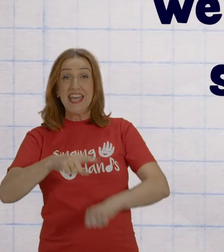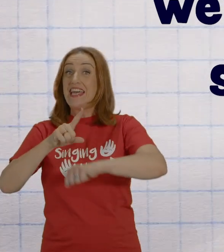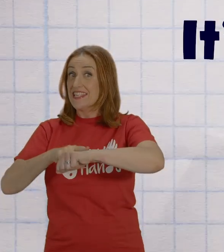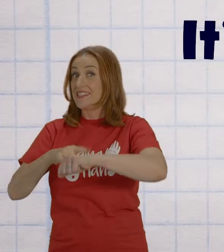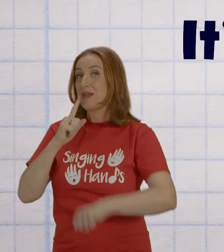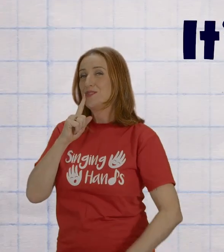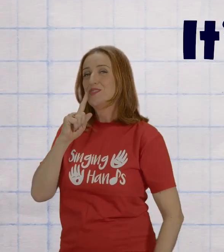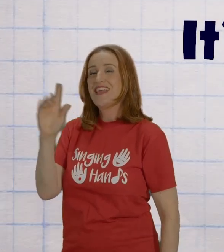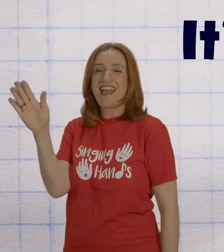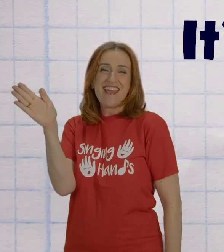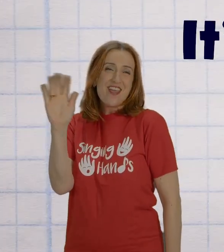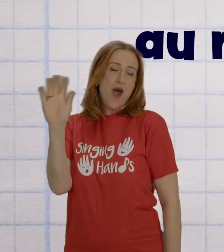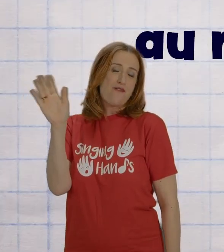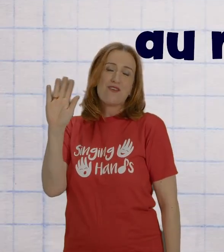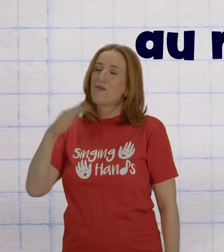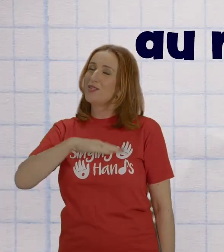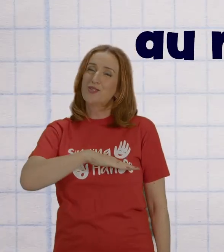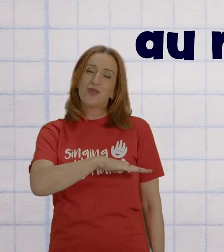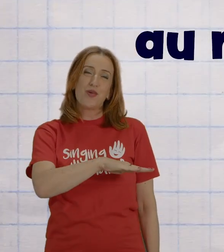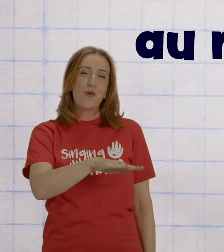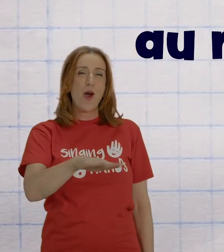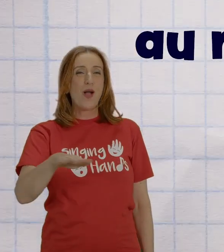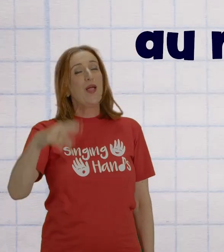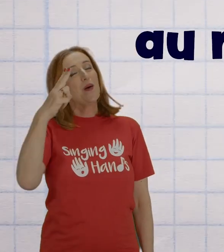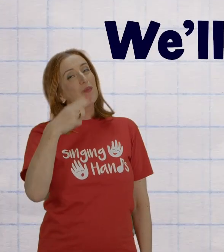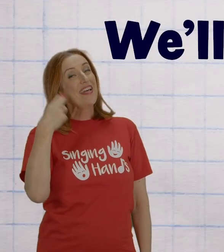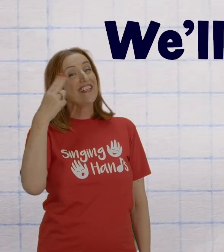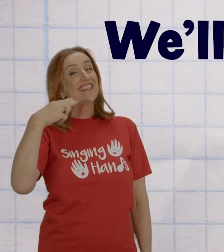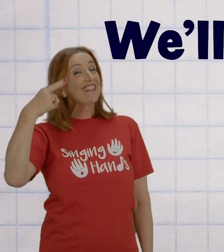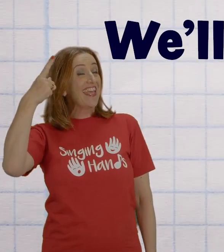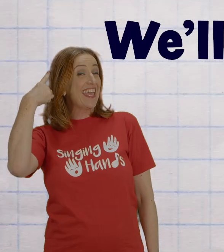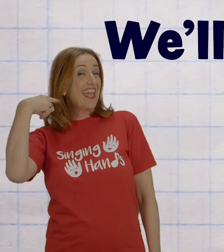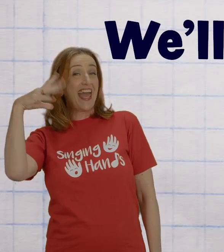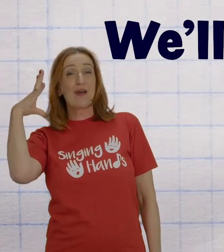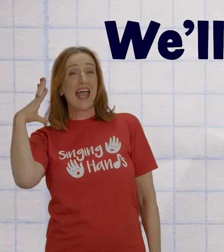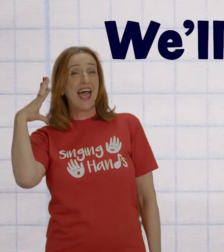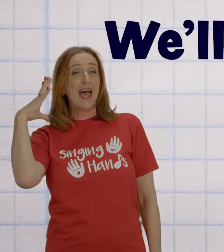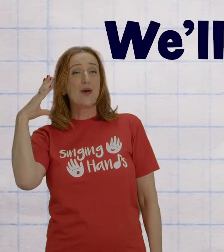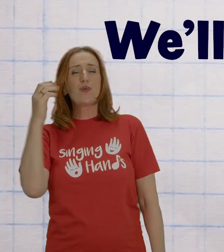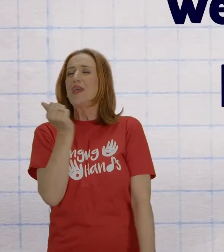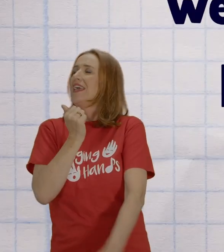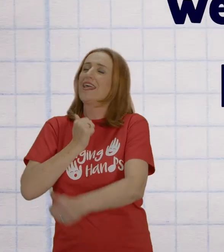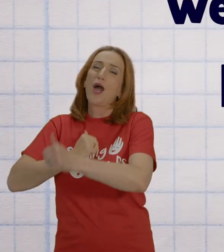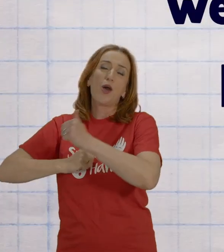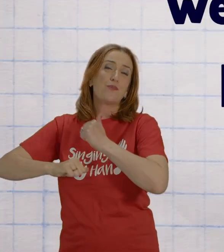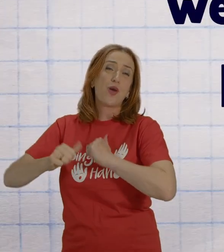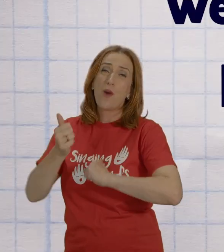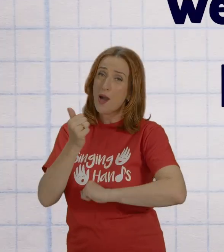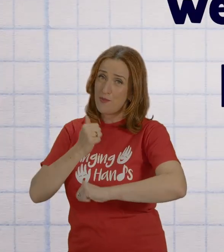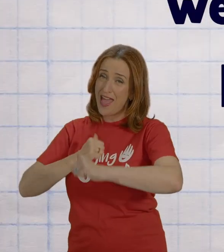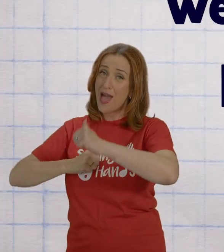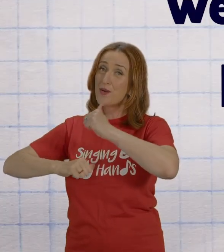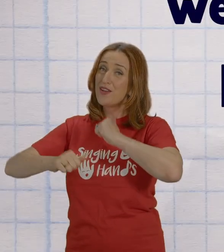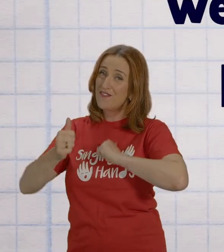heart. It's time to say our applause to you all. We'll sing it aloud. We hope